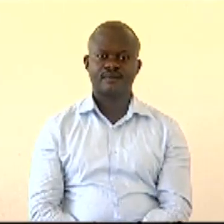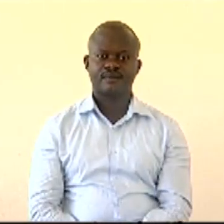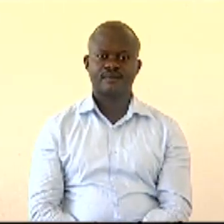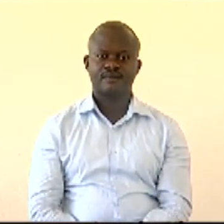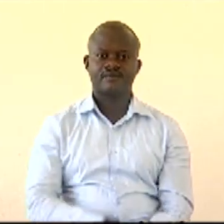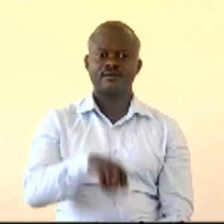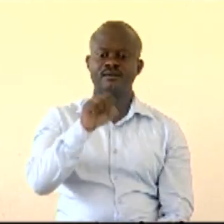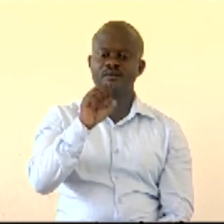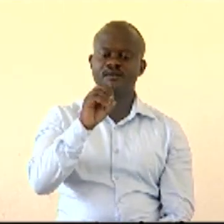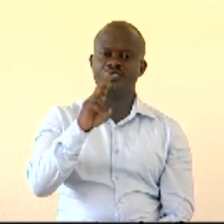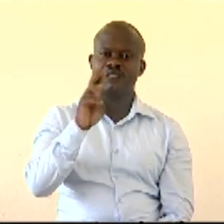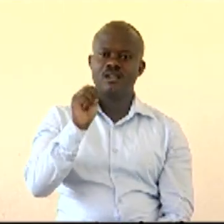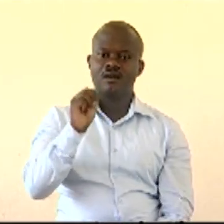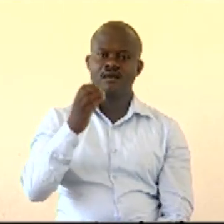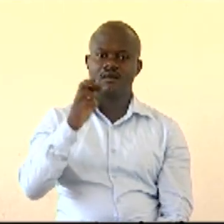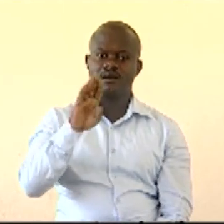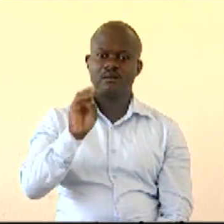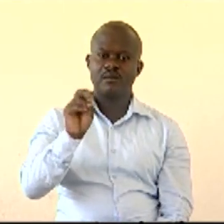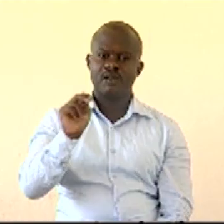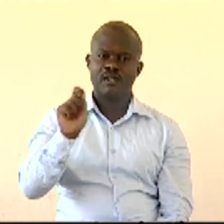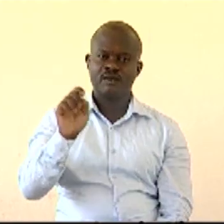sodium carbonate.